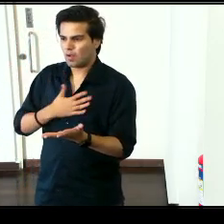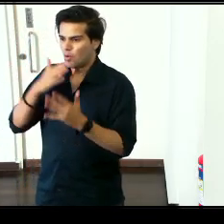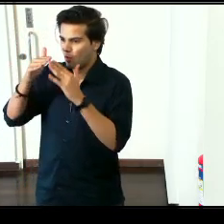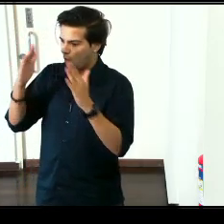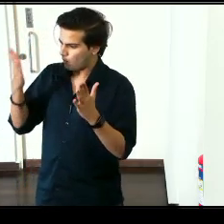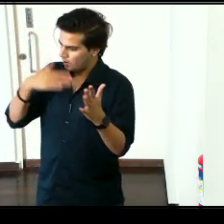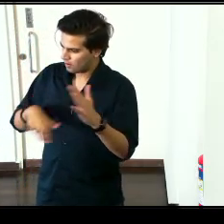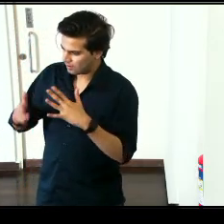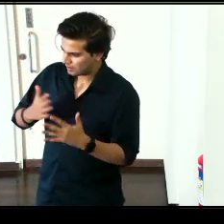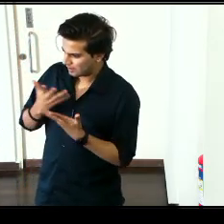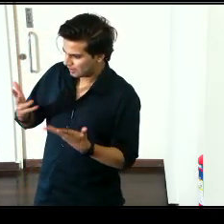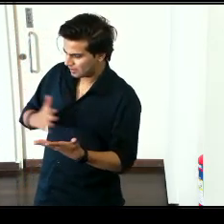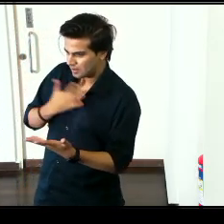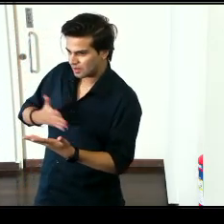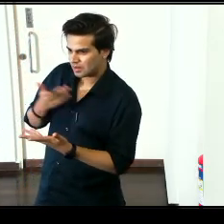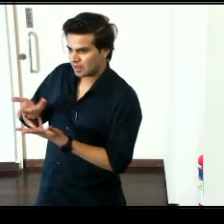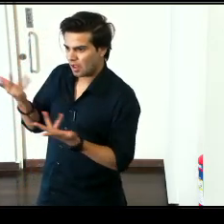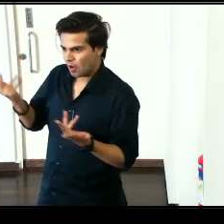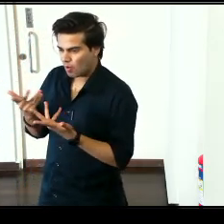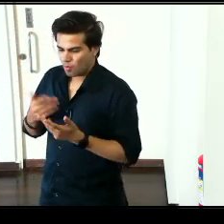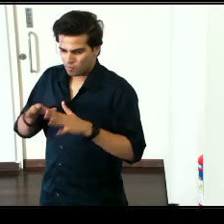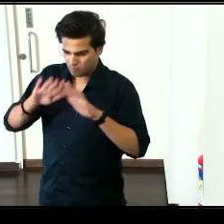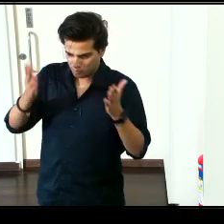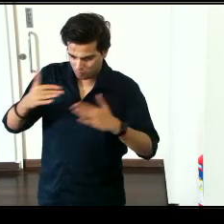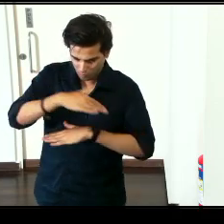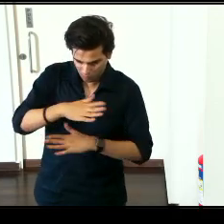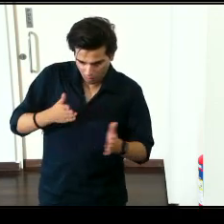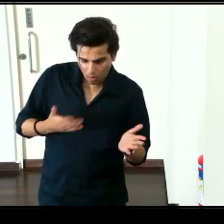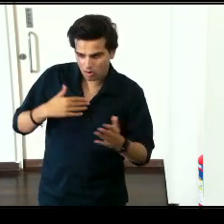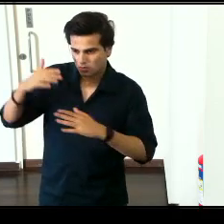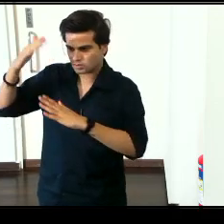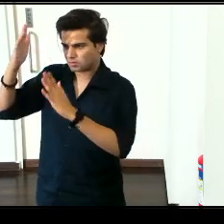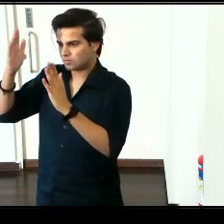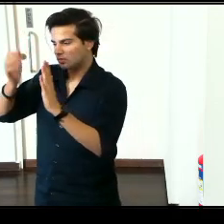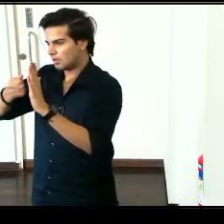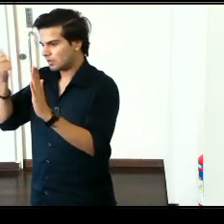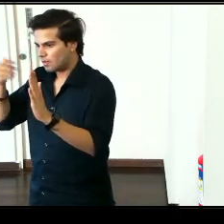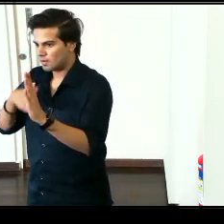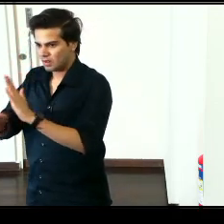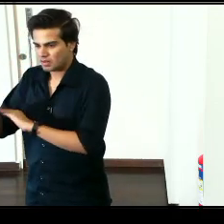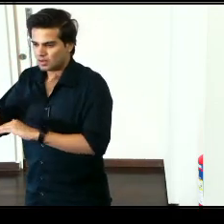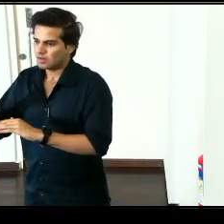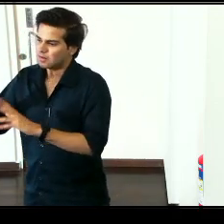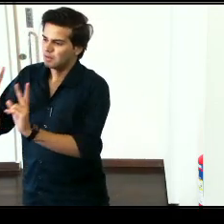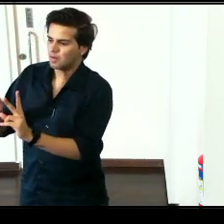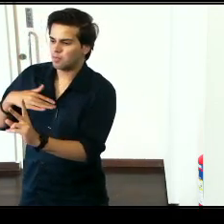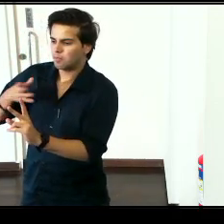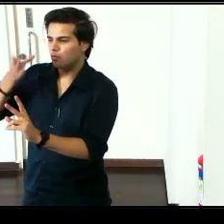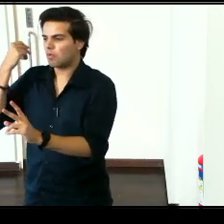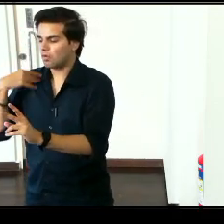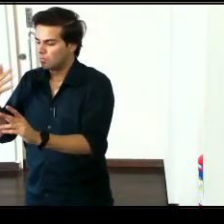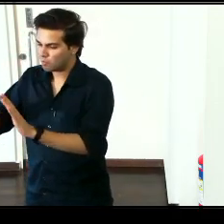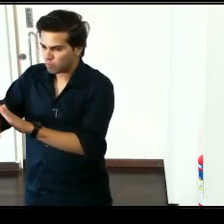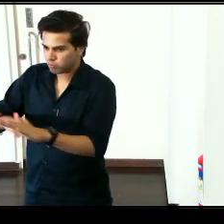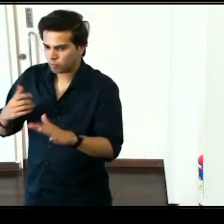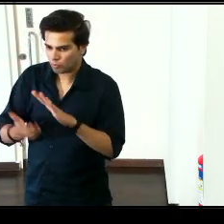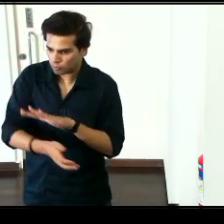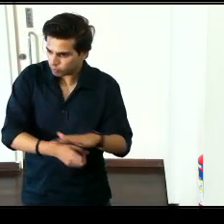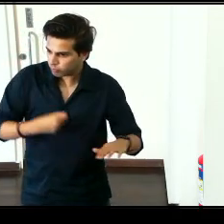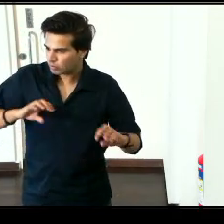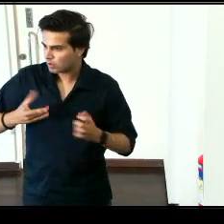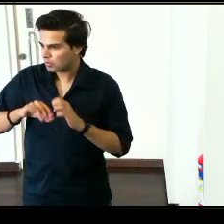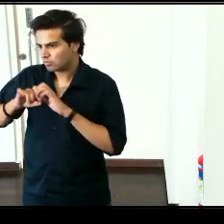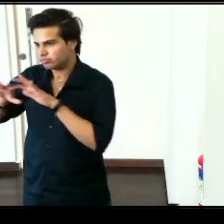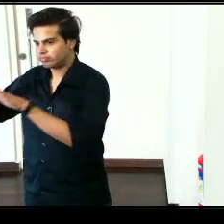homes, in boxes and in cupboards and forgotten, and people started pulling those out. So it's, of course